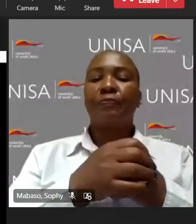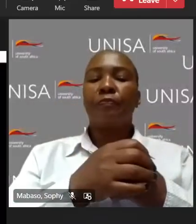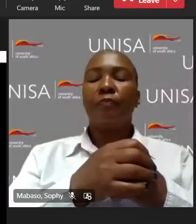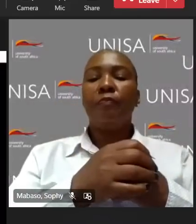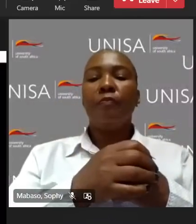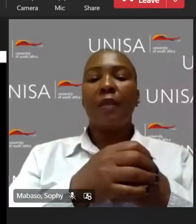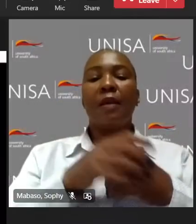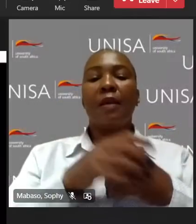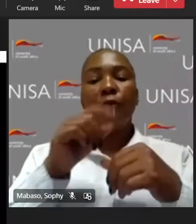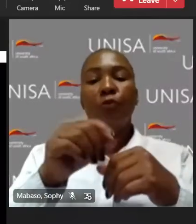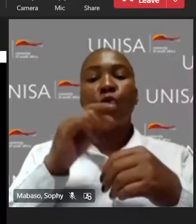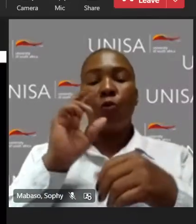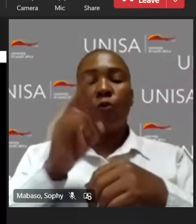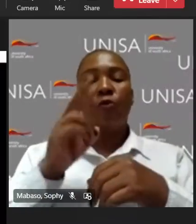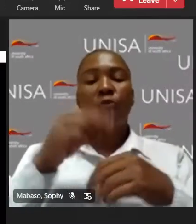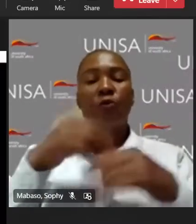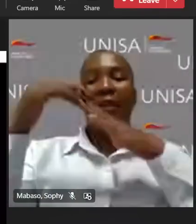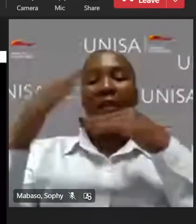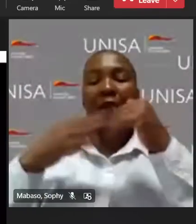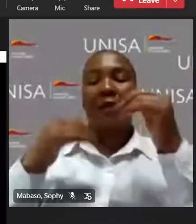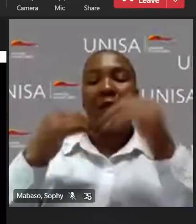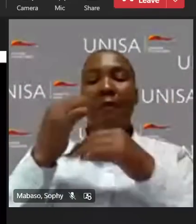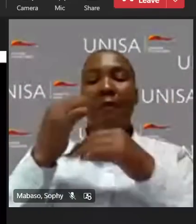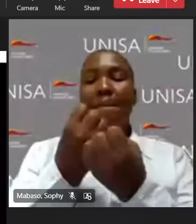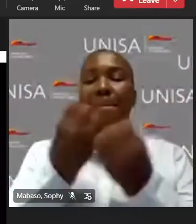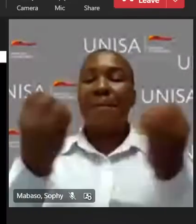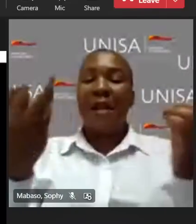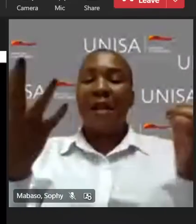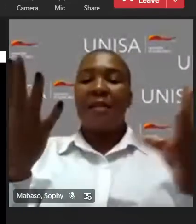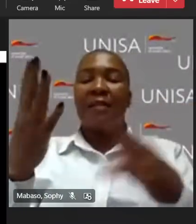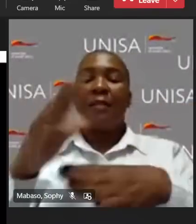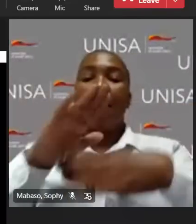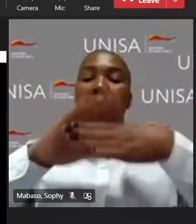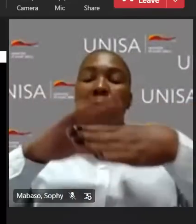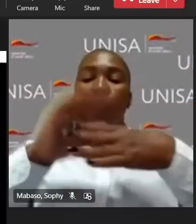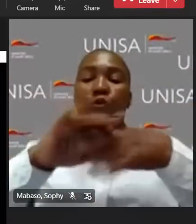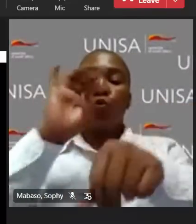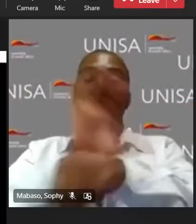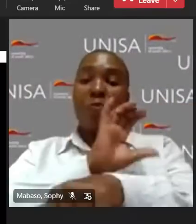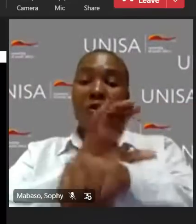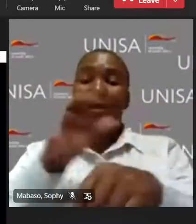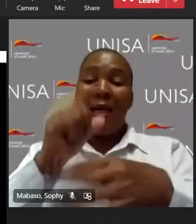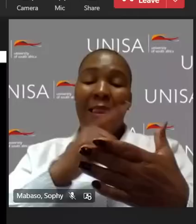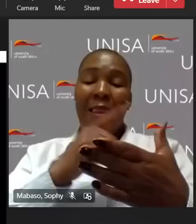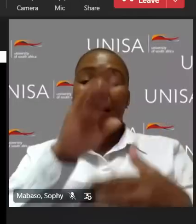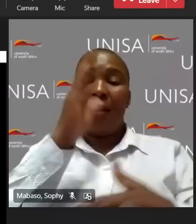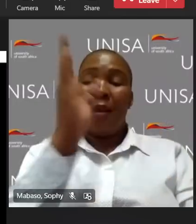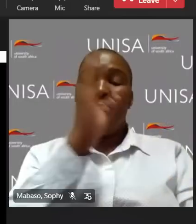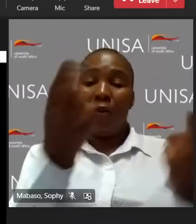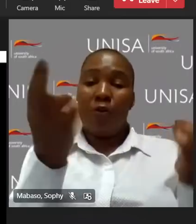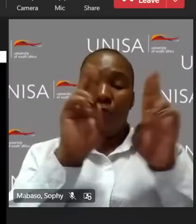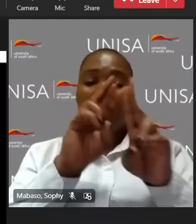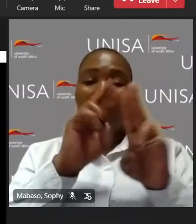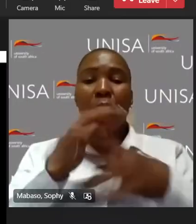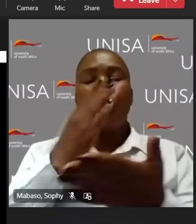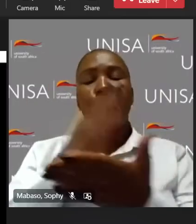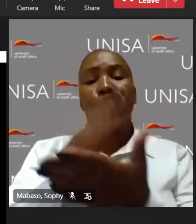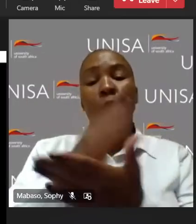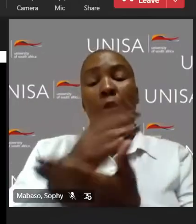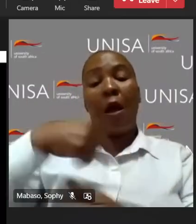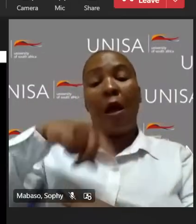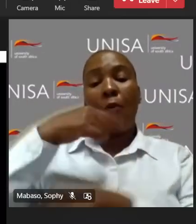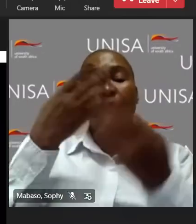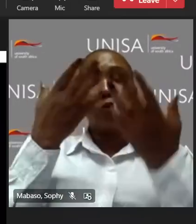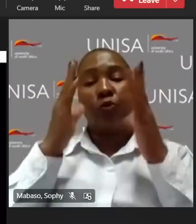also established and launched multipurpose computer labs in different regions to ensure that students with disabilities